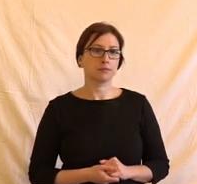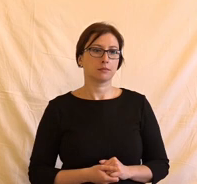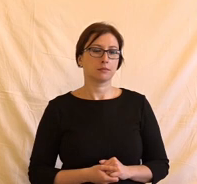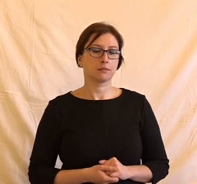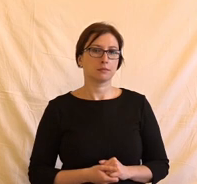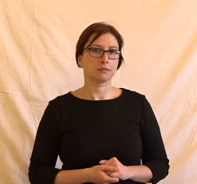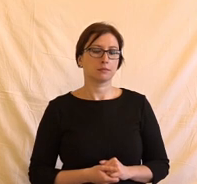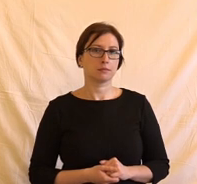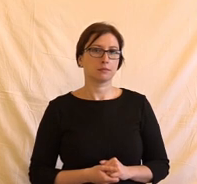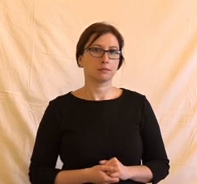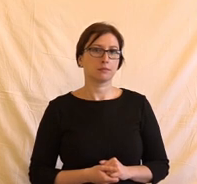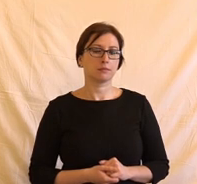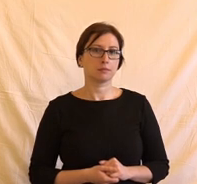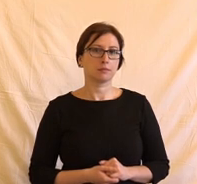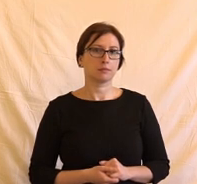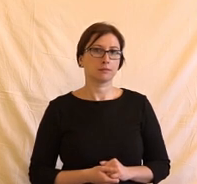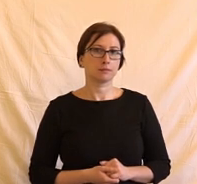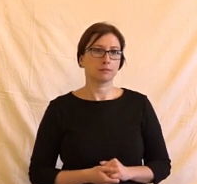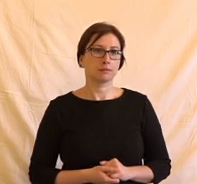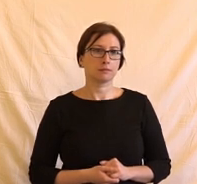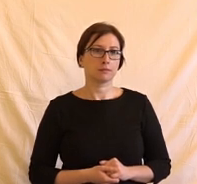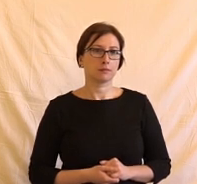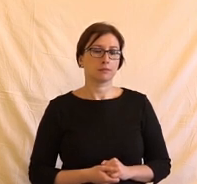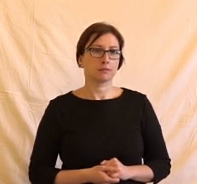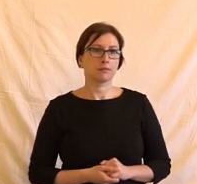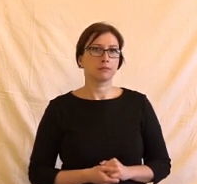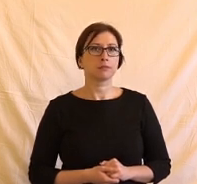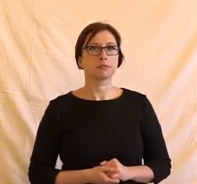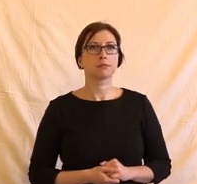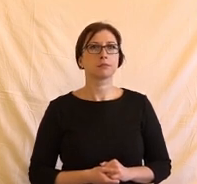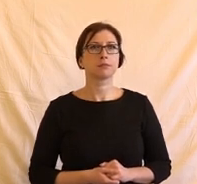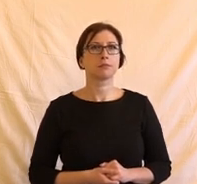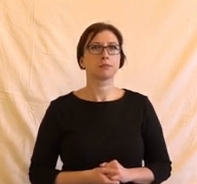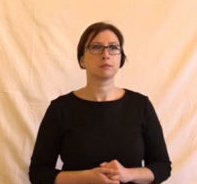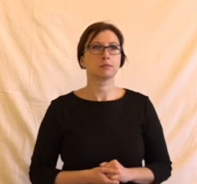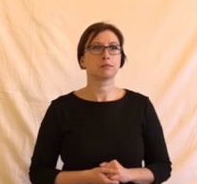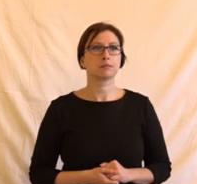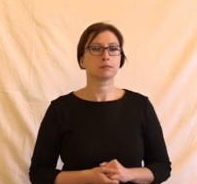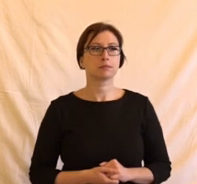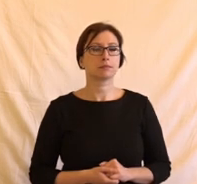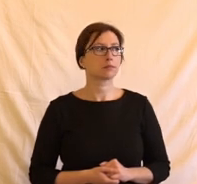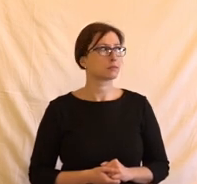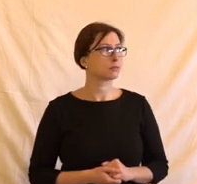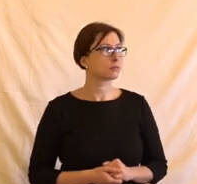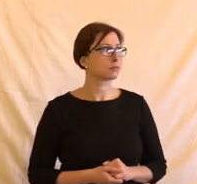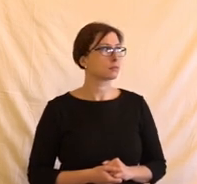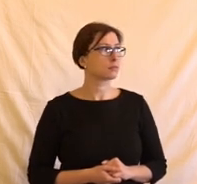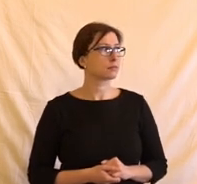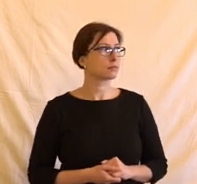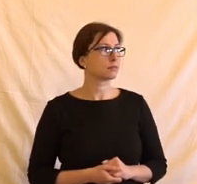because you don't really know what to expect if you are running out of electricity and you just need to pull into a